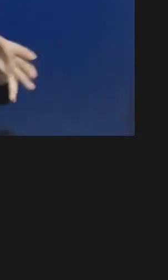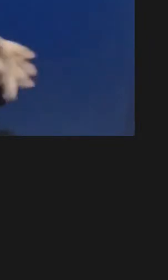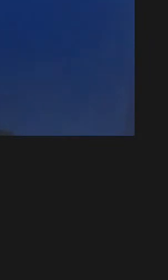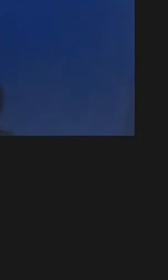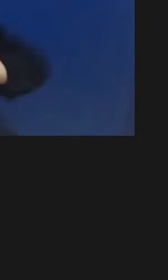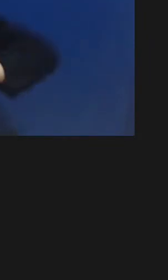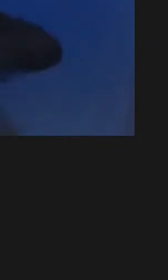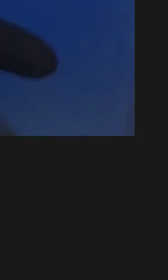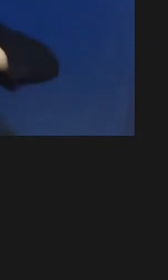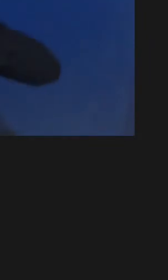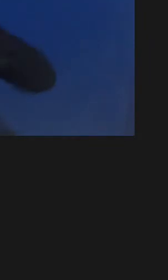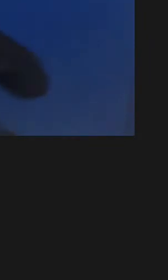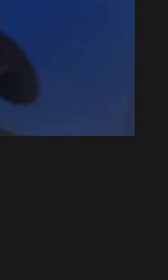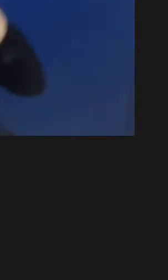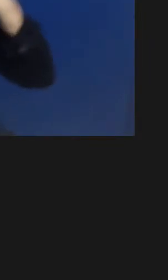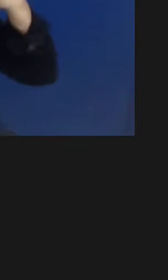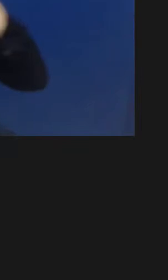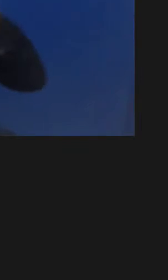for